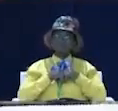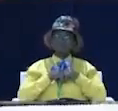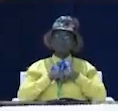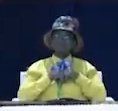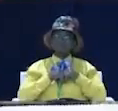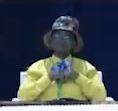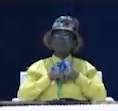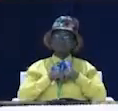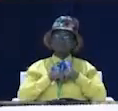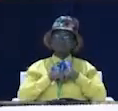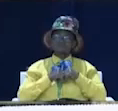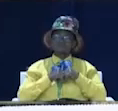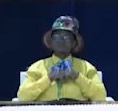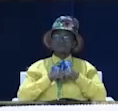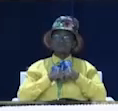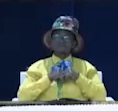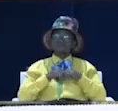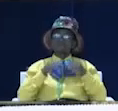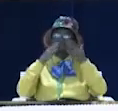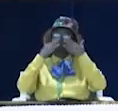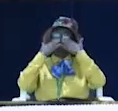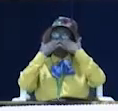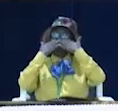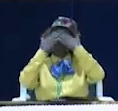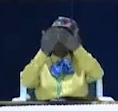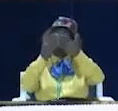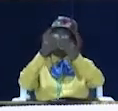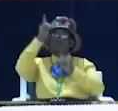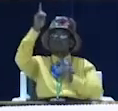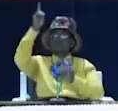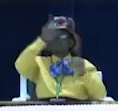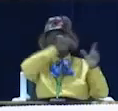Okay. Thank you, Lord.